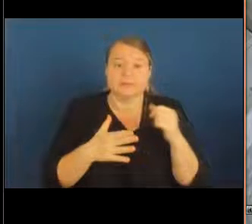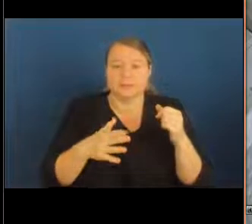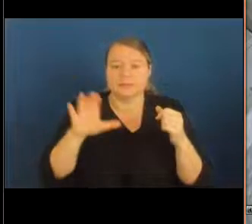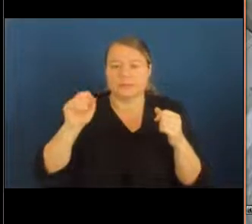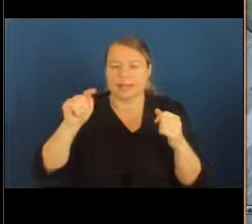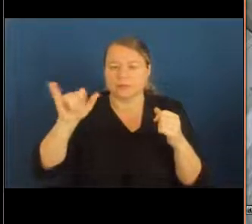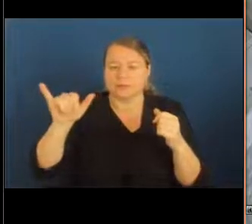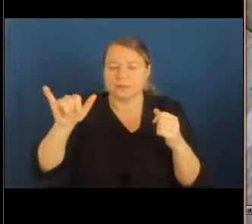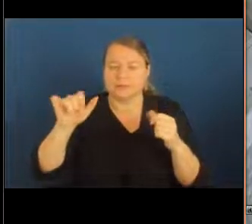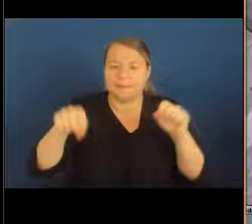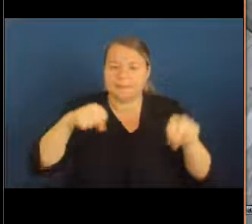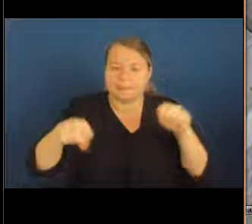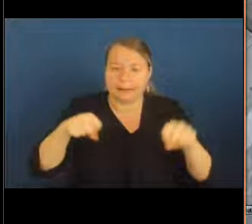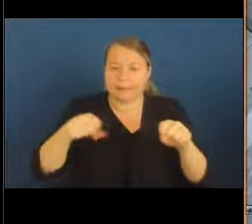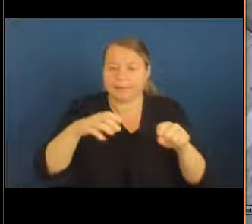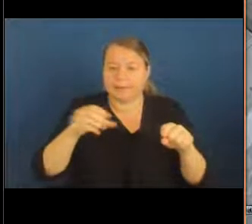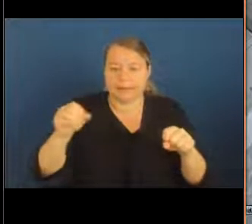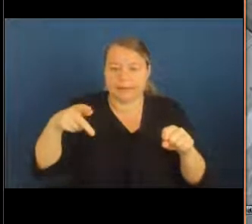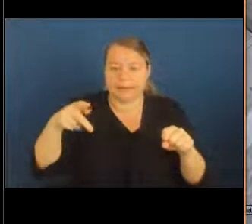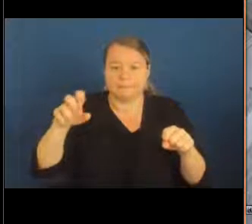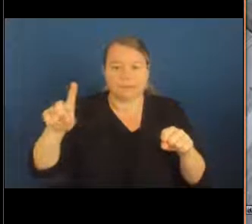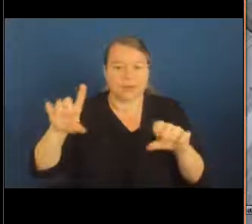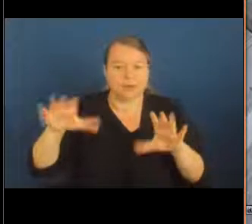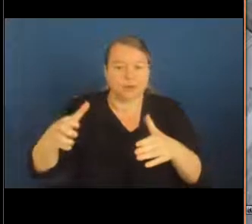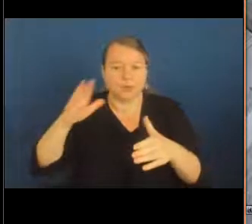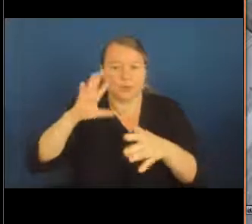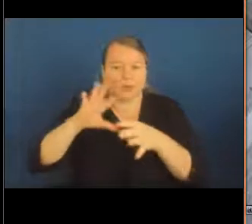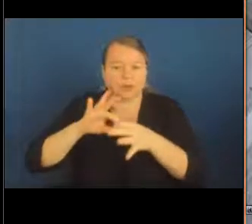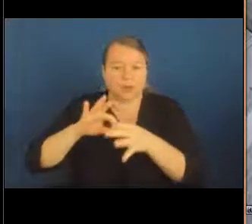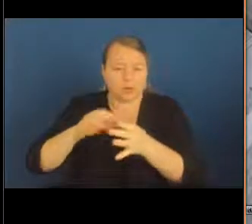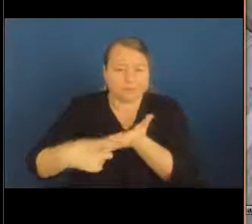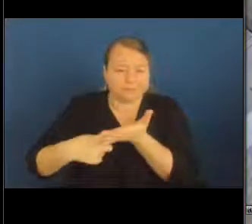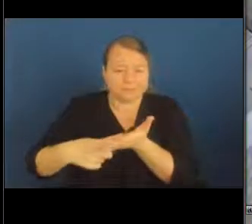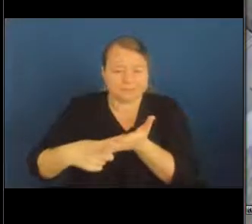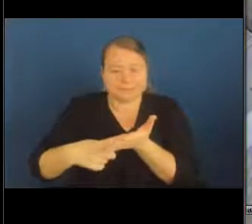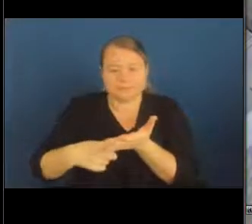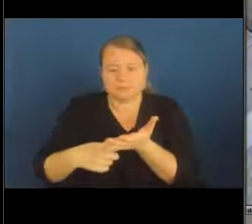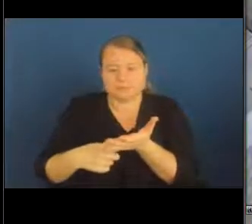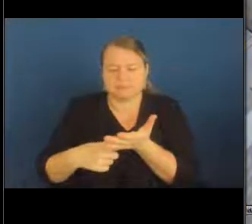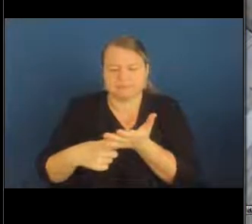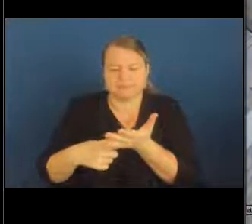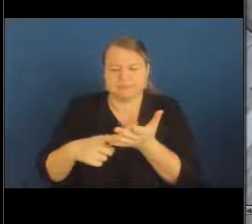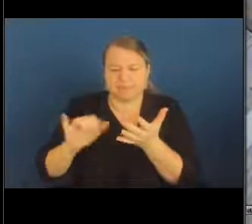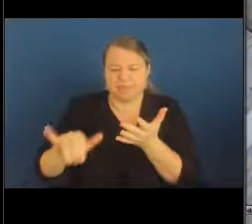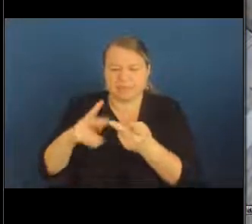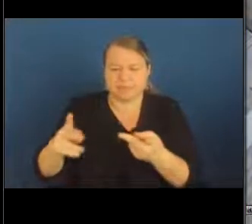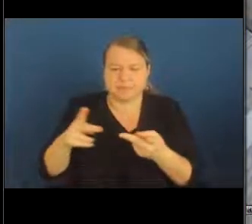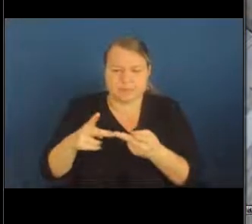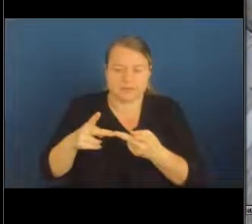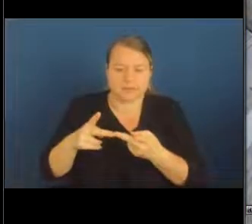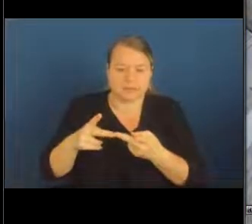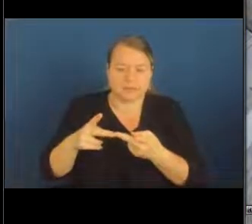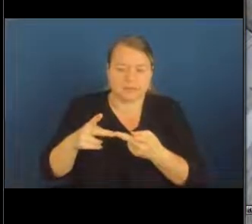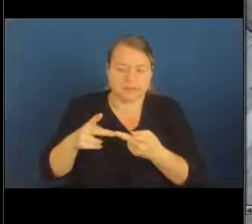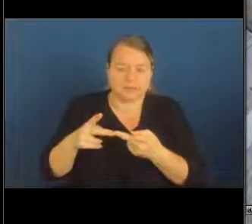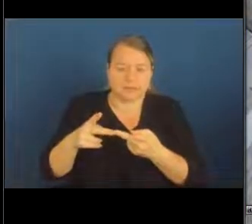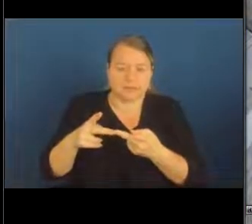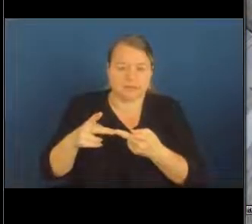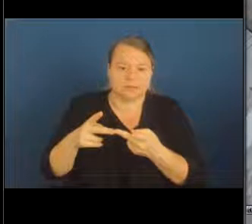bike and ped group to look at that facility and to get it in